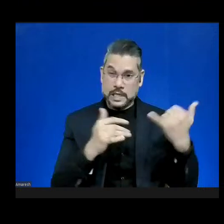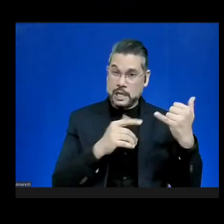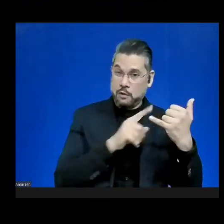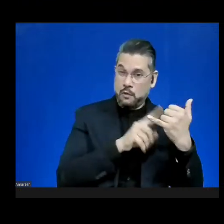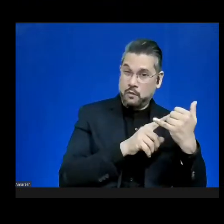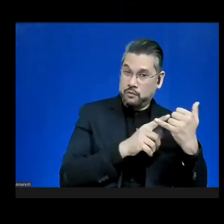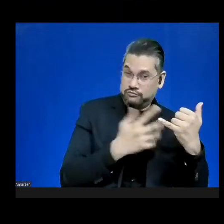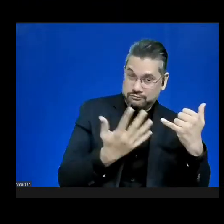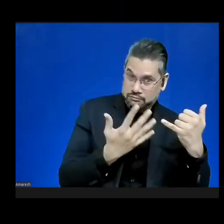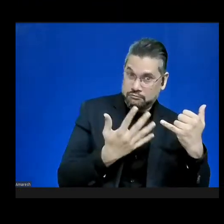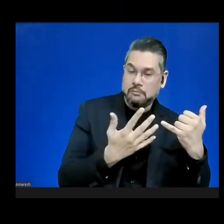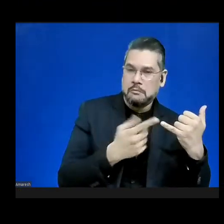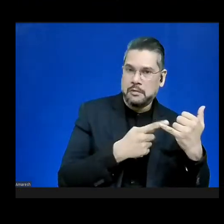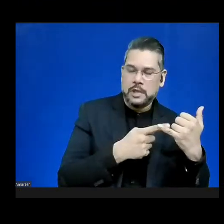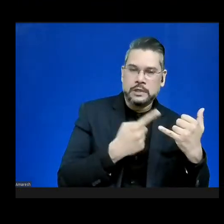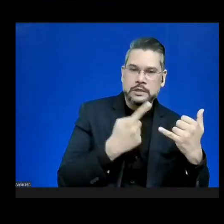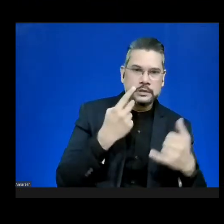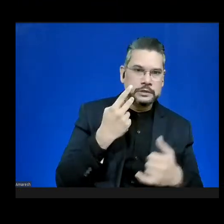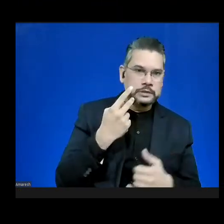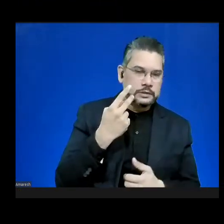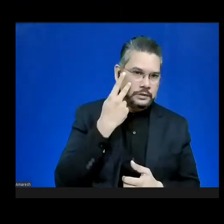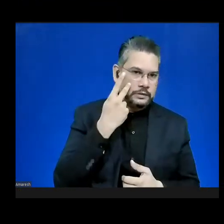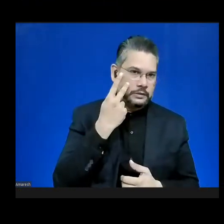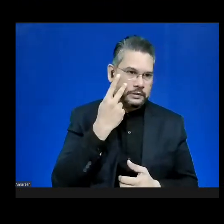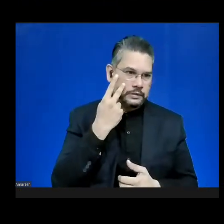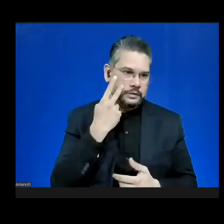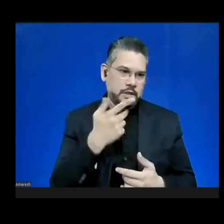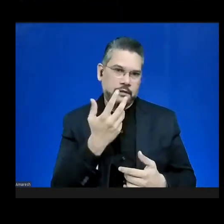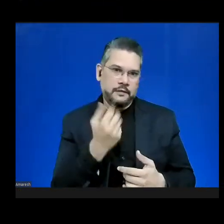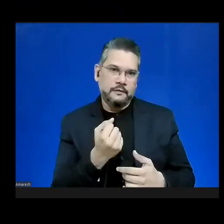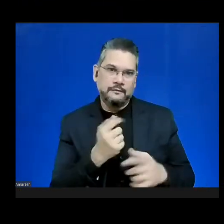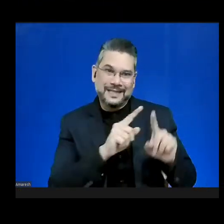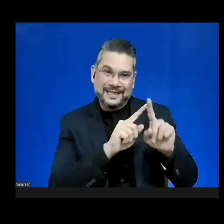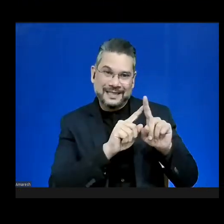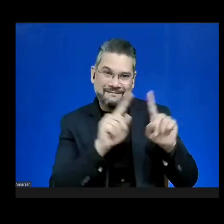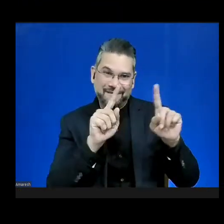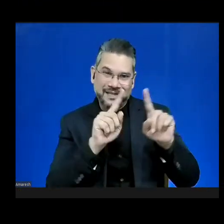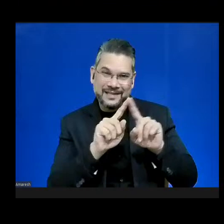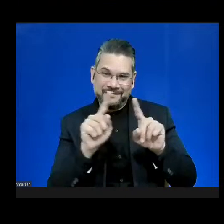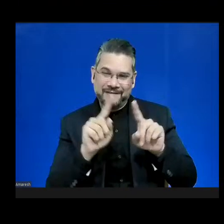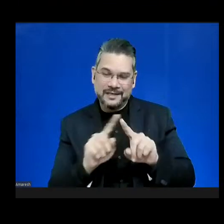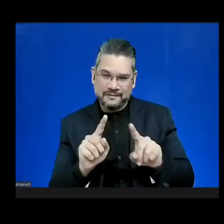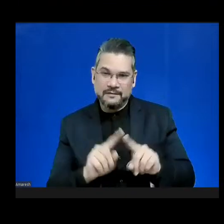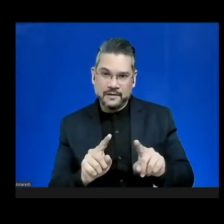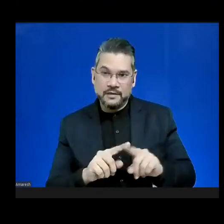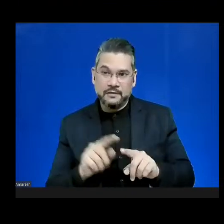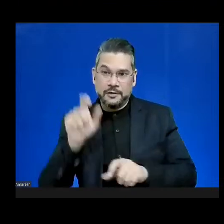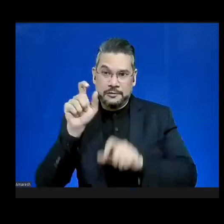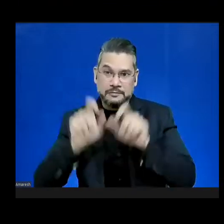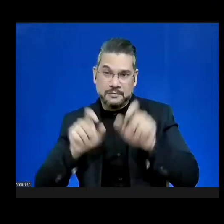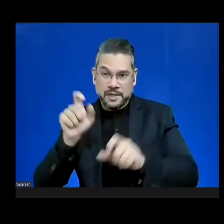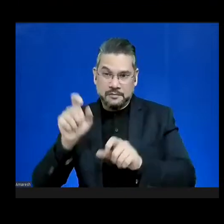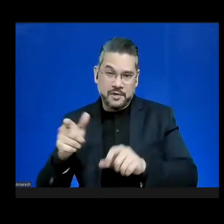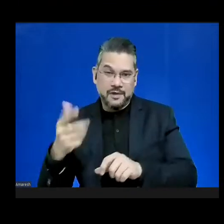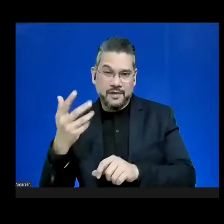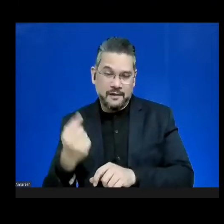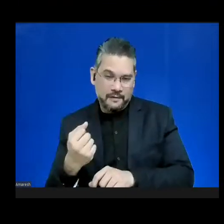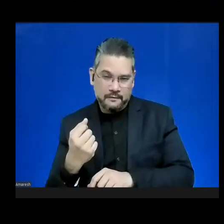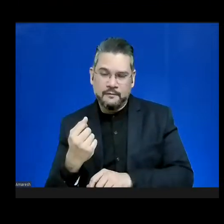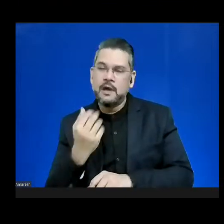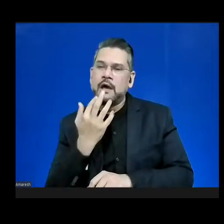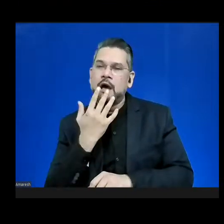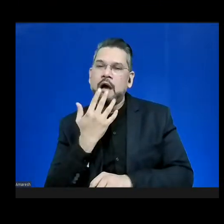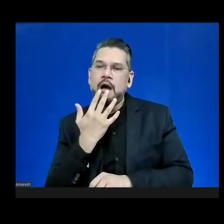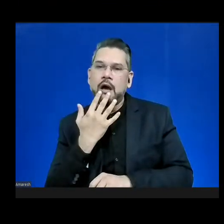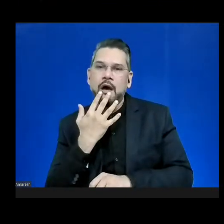reason that if you see, there are different types of colorblind people. So